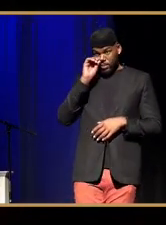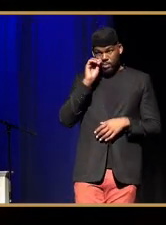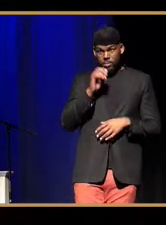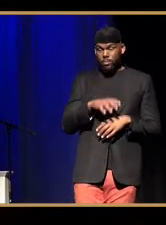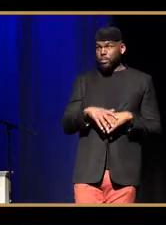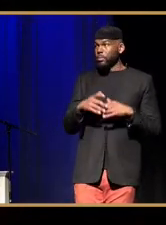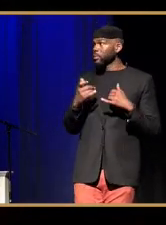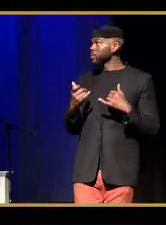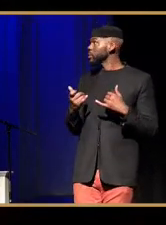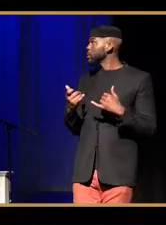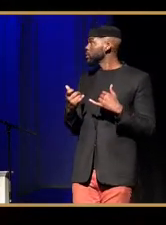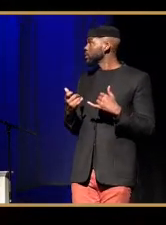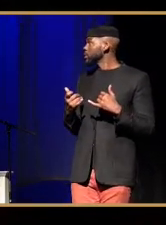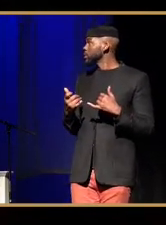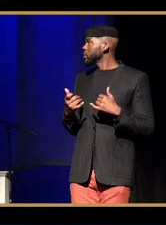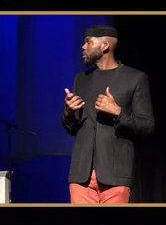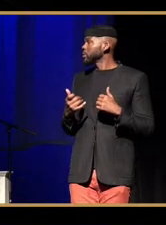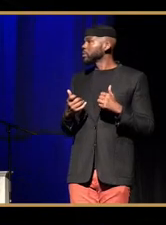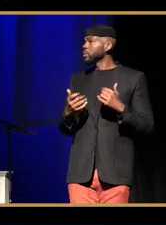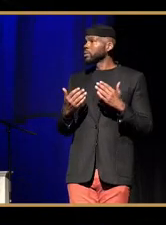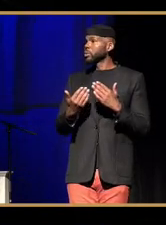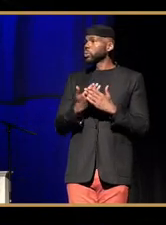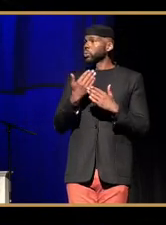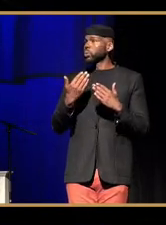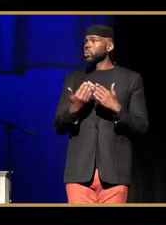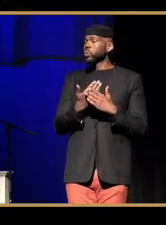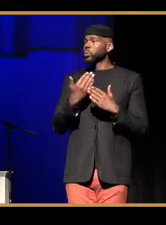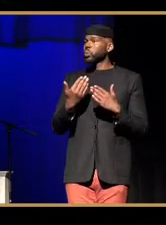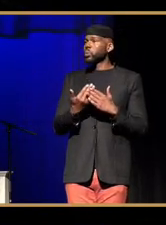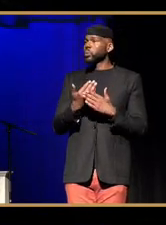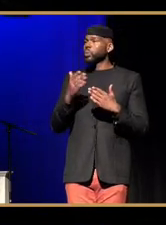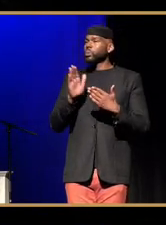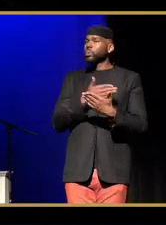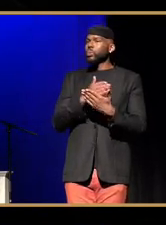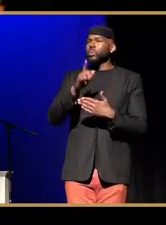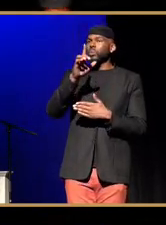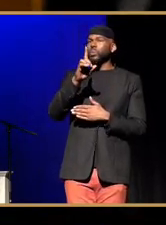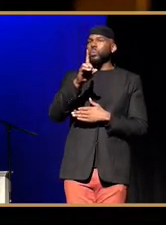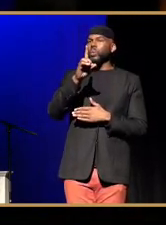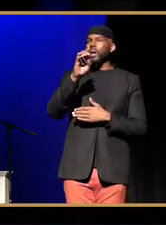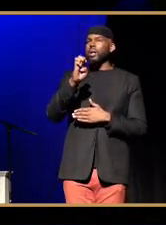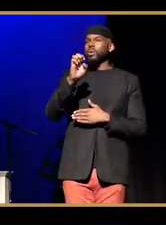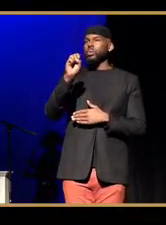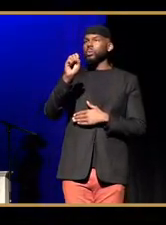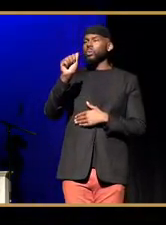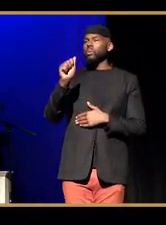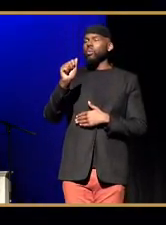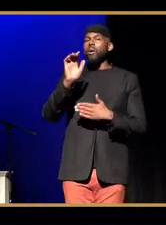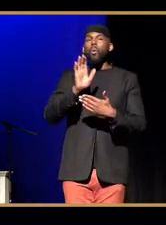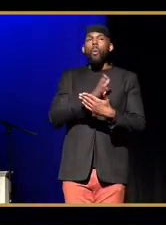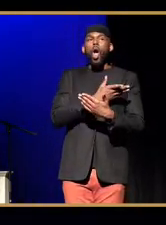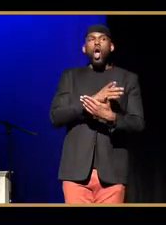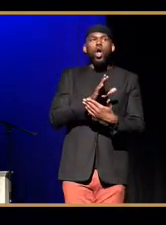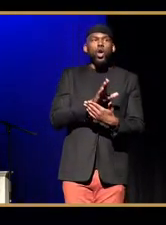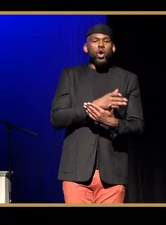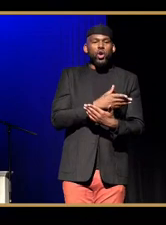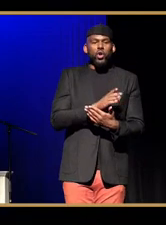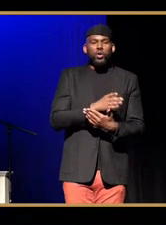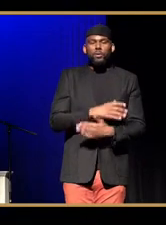And now, performing a musical interlude, the Duke Ellington School of the Arts Concert Choir.